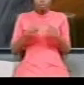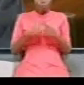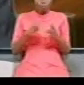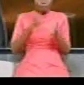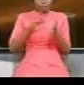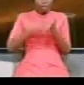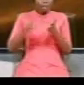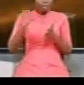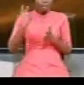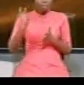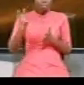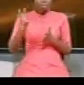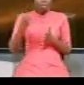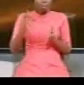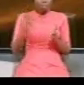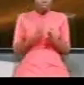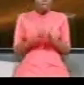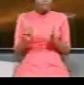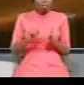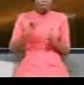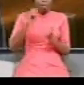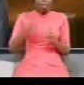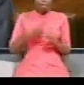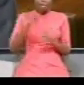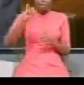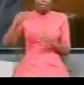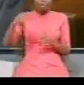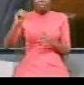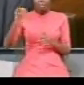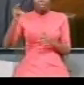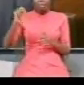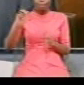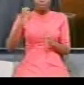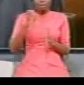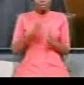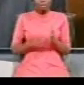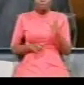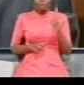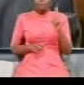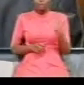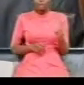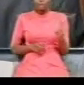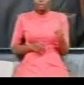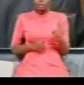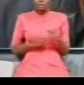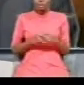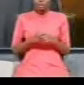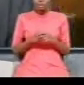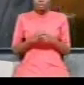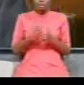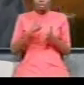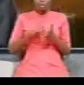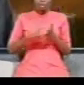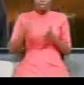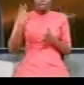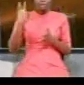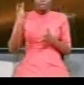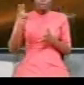6 of that same 1 John chapter 1, verse